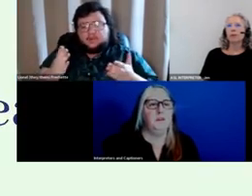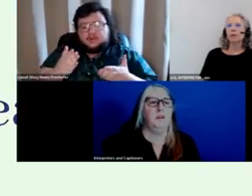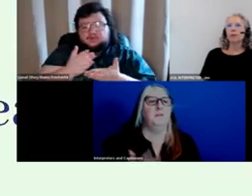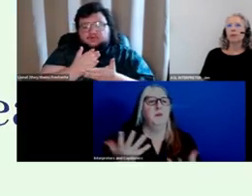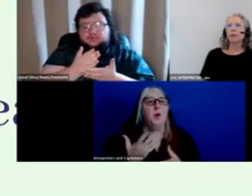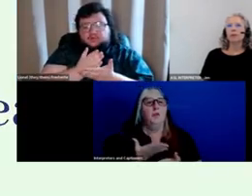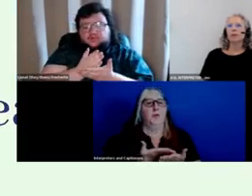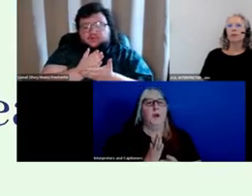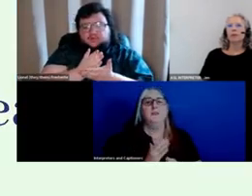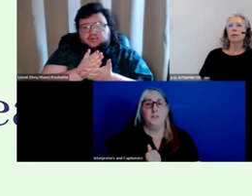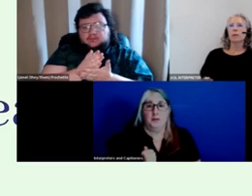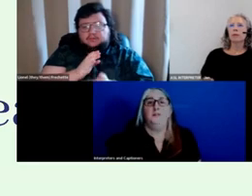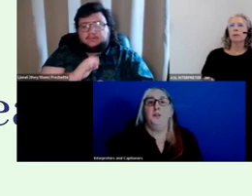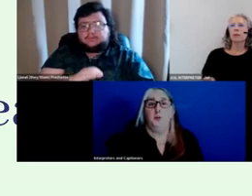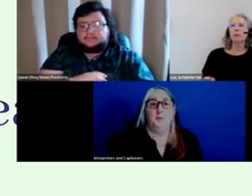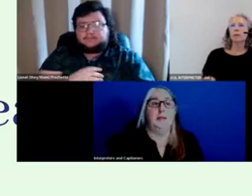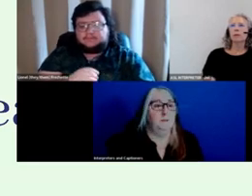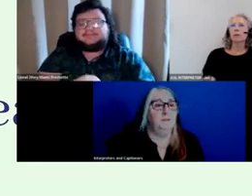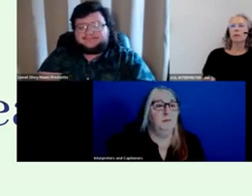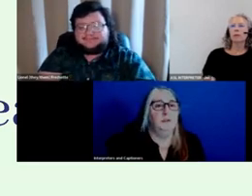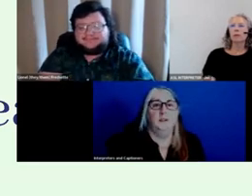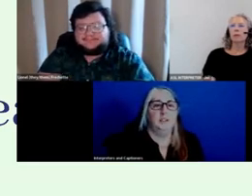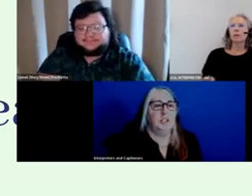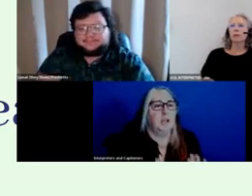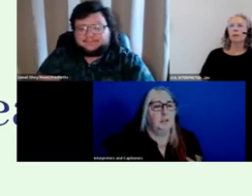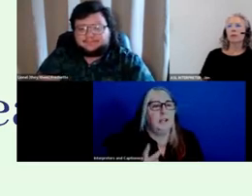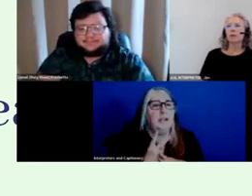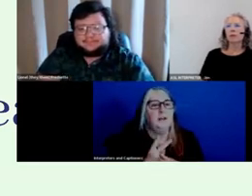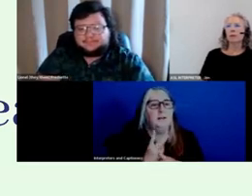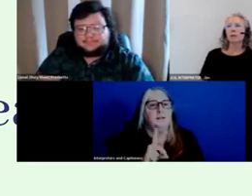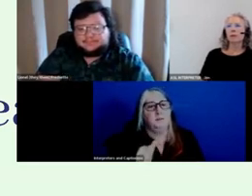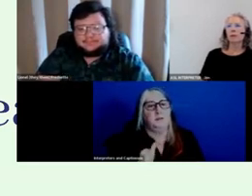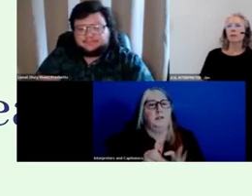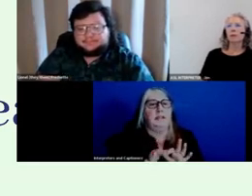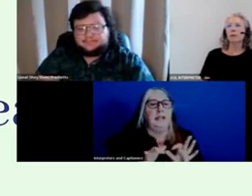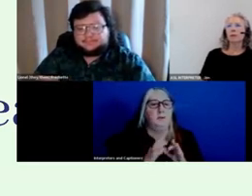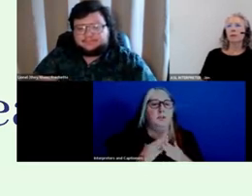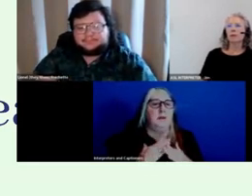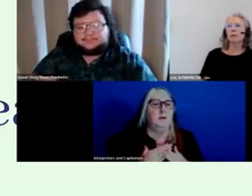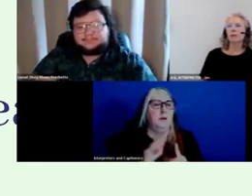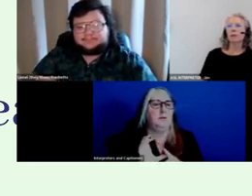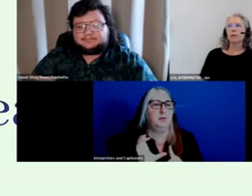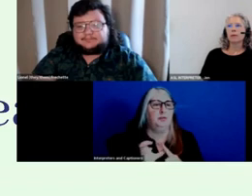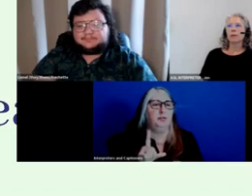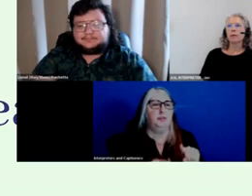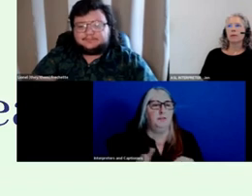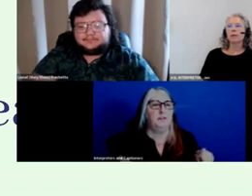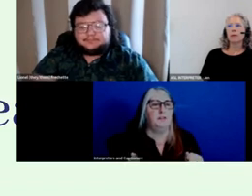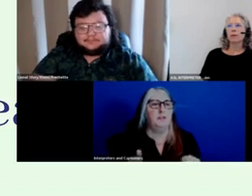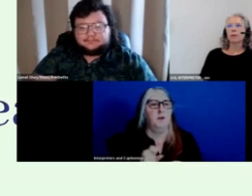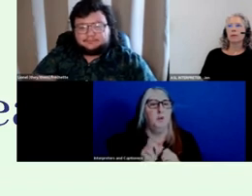please. What does the right to refuse mean? Child care, disability, language barriers,